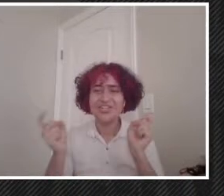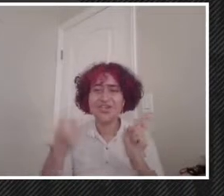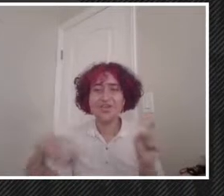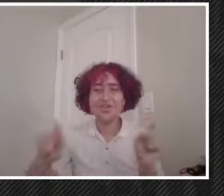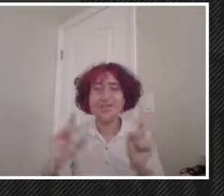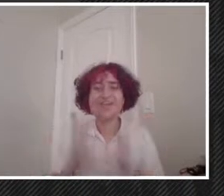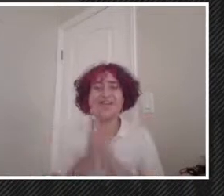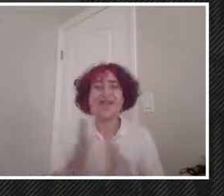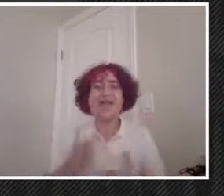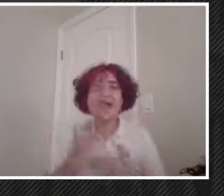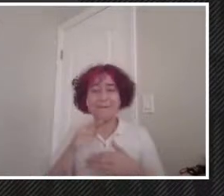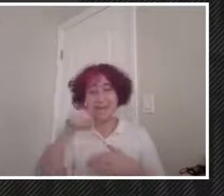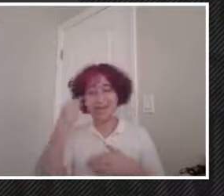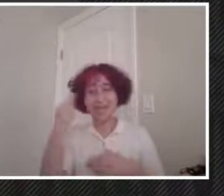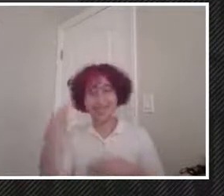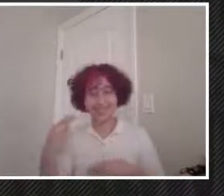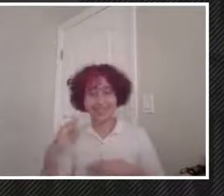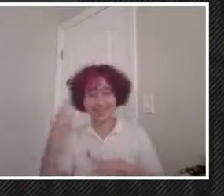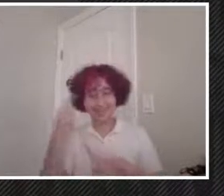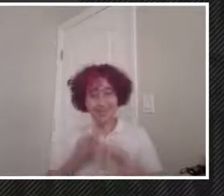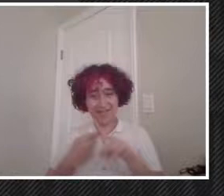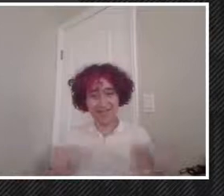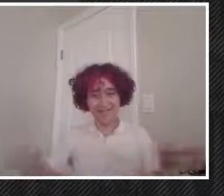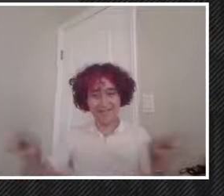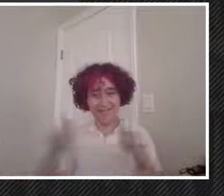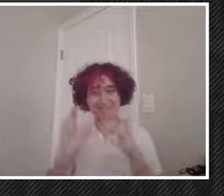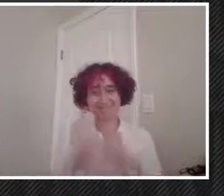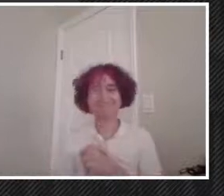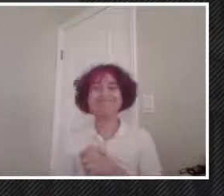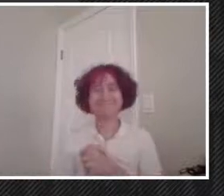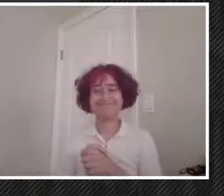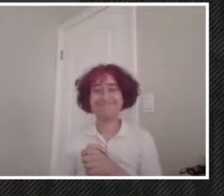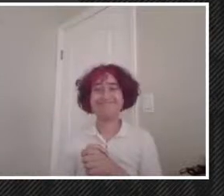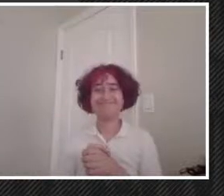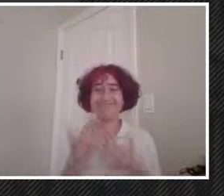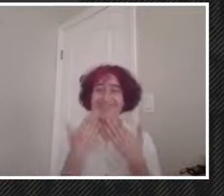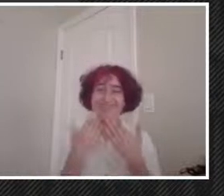everyone. Happy Black History Month. Yes, thank you so much. Happy Black Futures